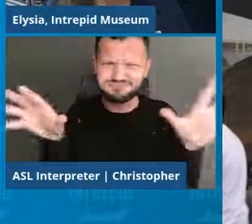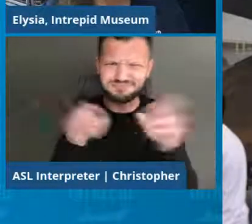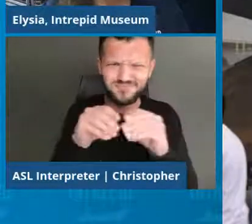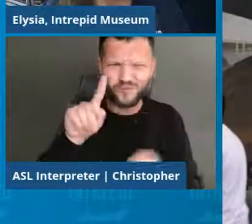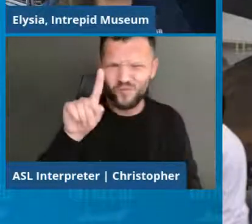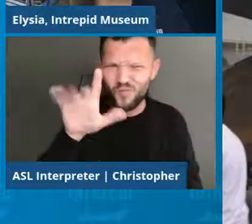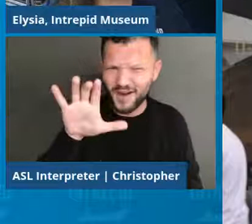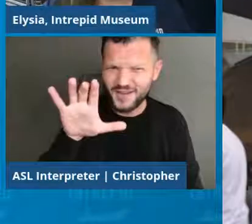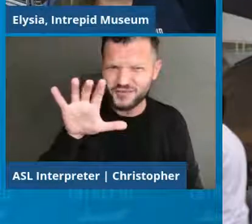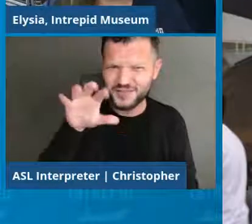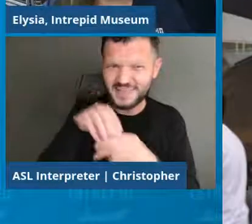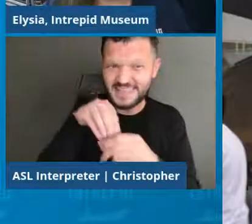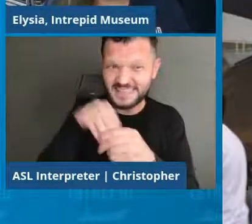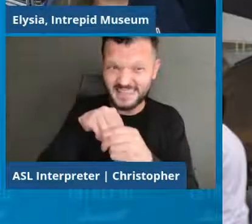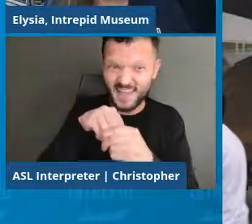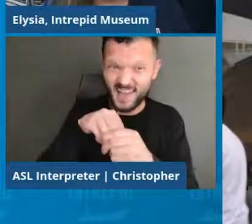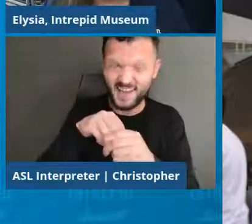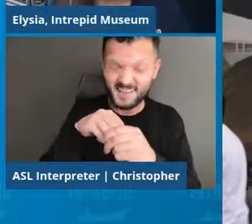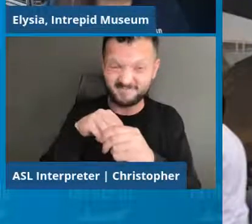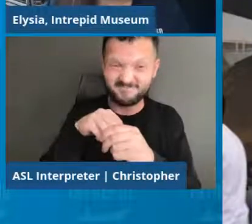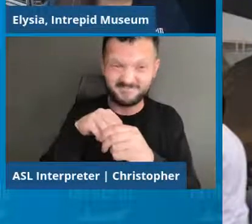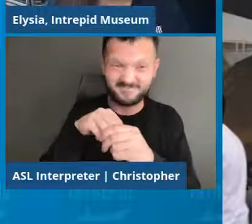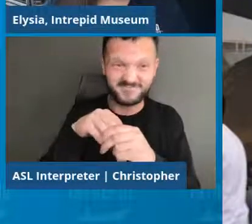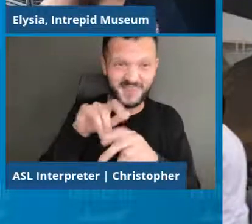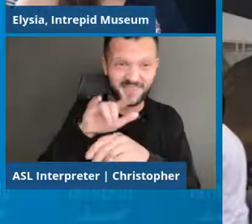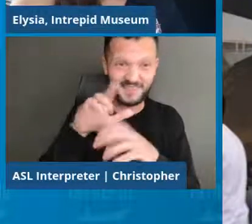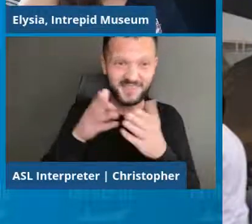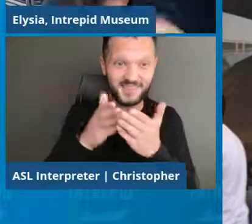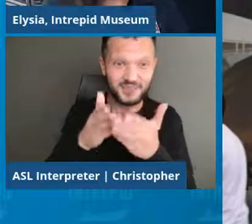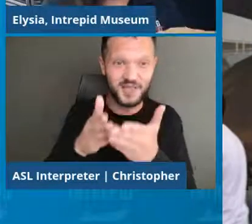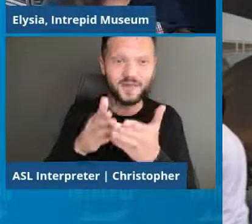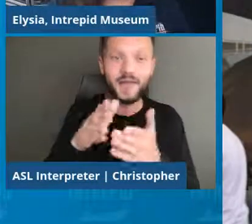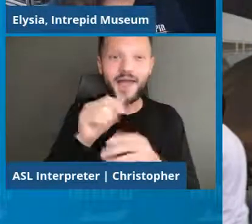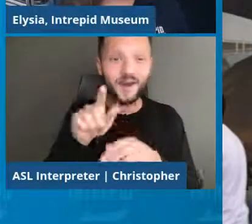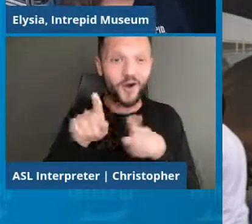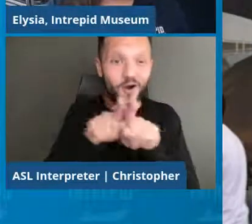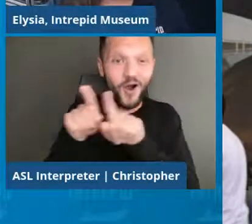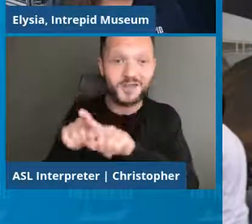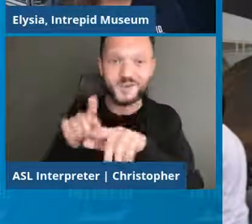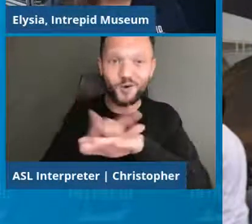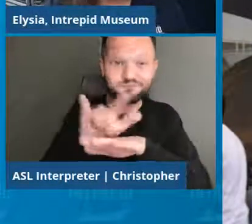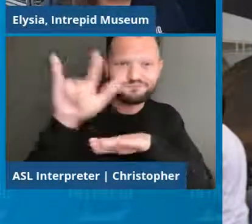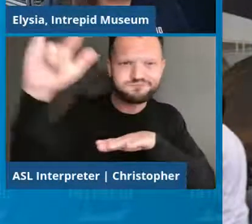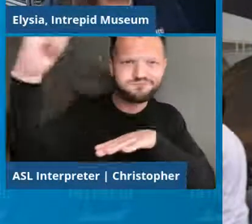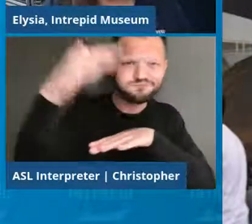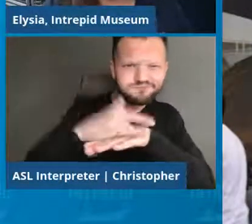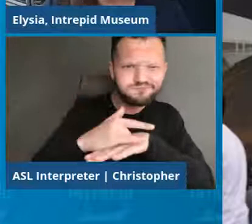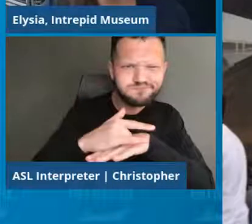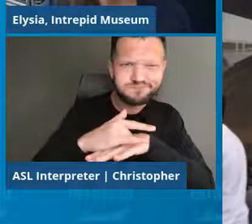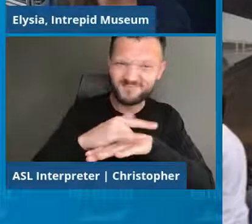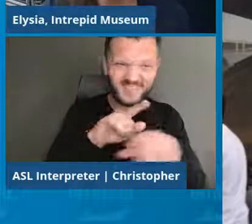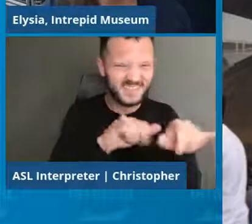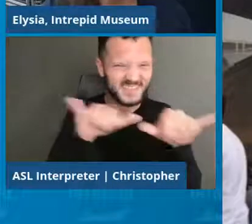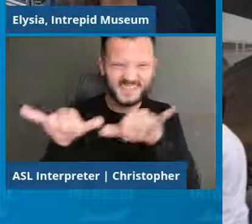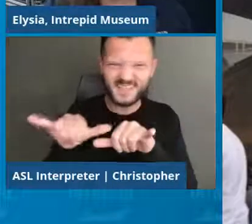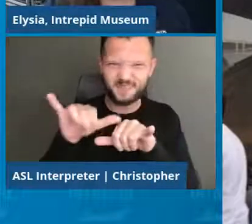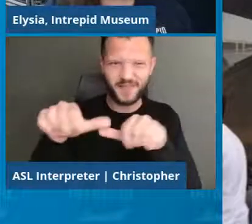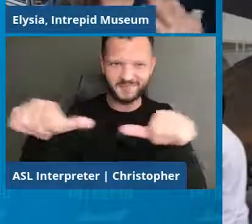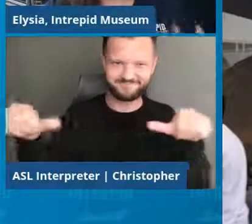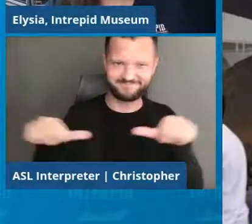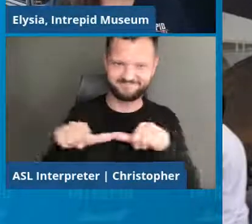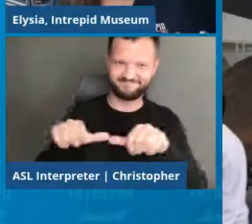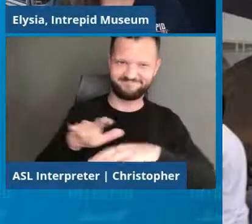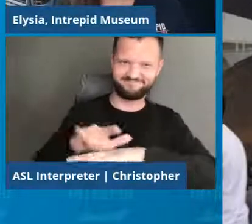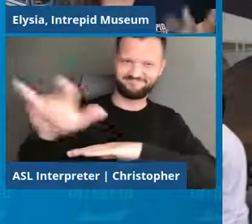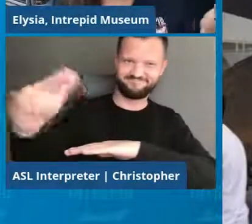planes inside at a time. And it also had the ability to launch and land those planes just like you might do at an airport. So it